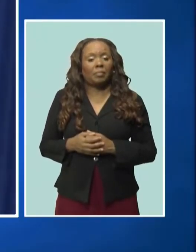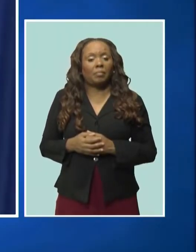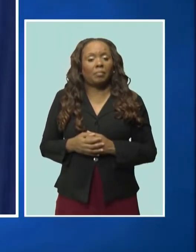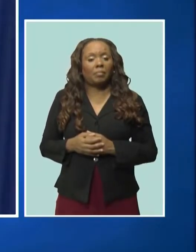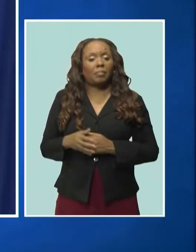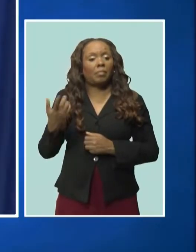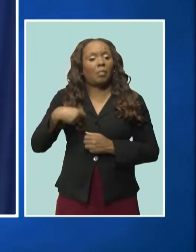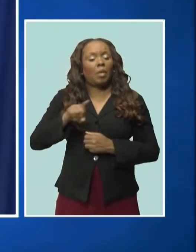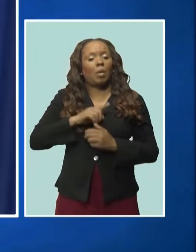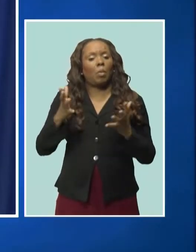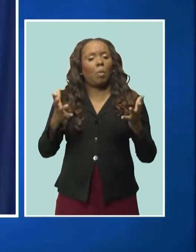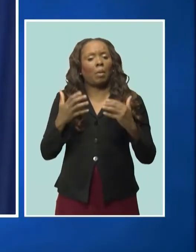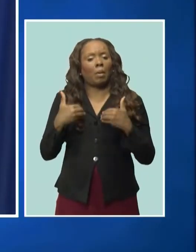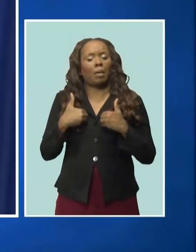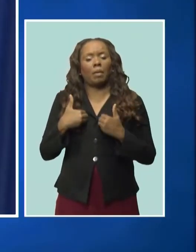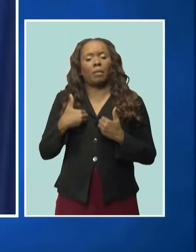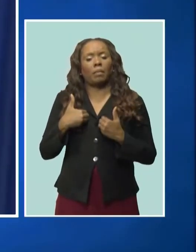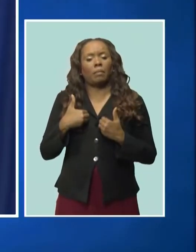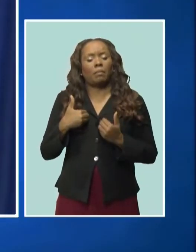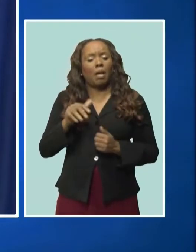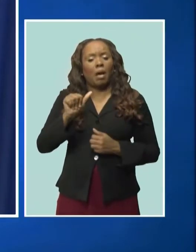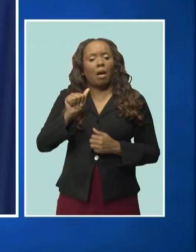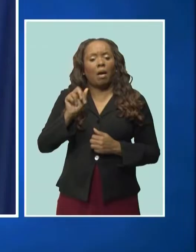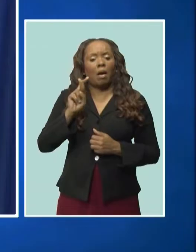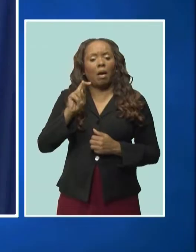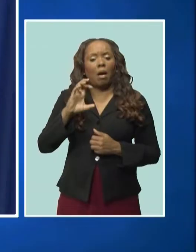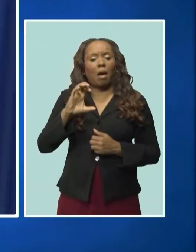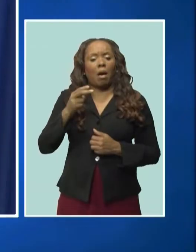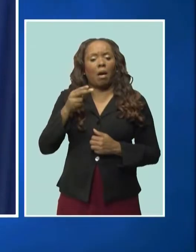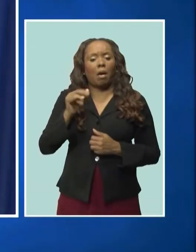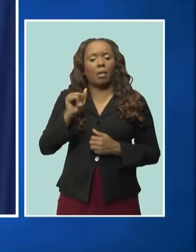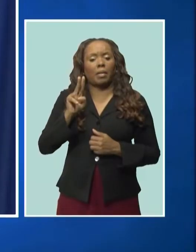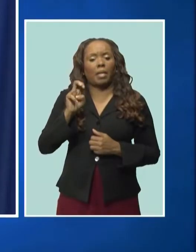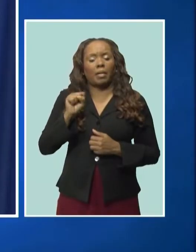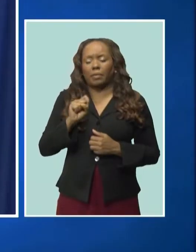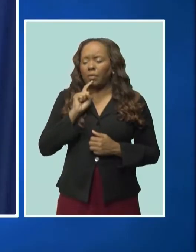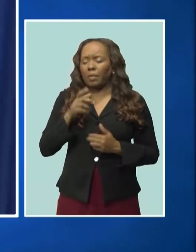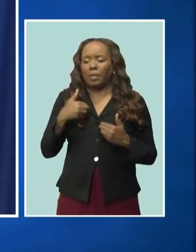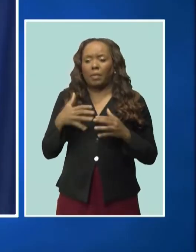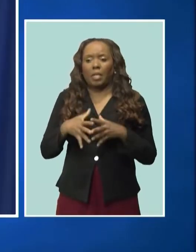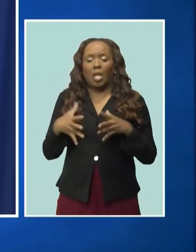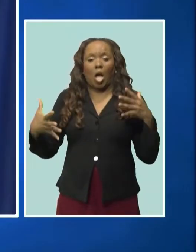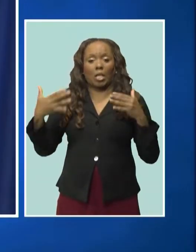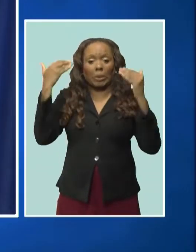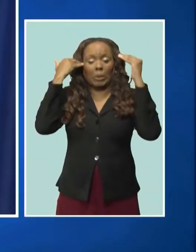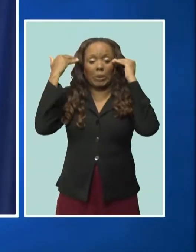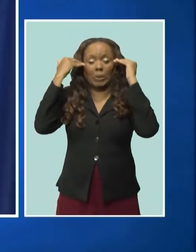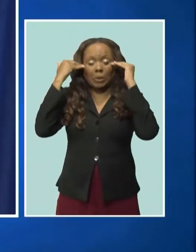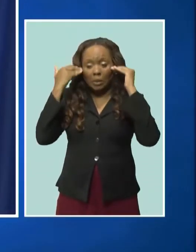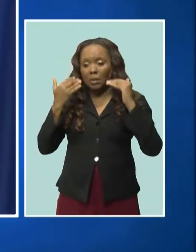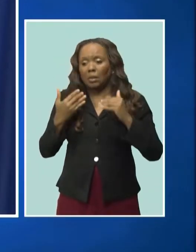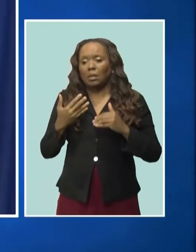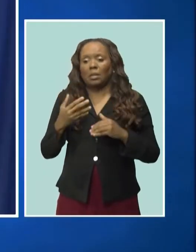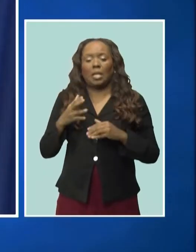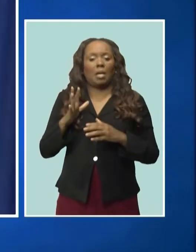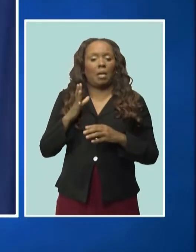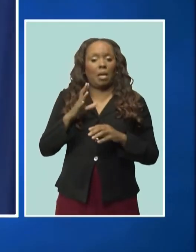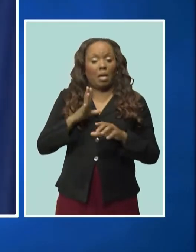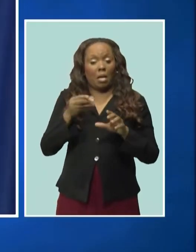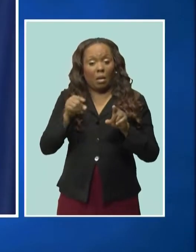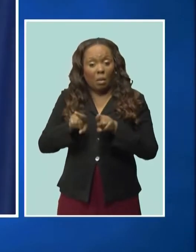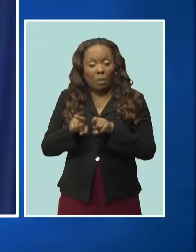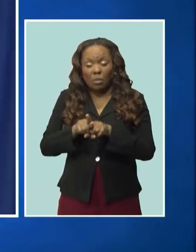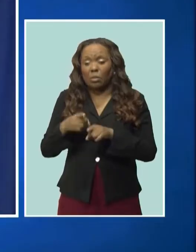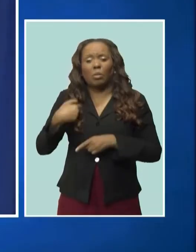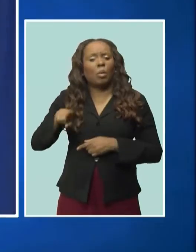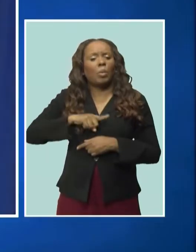will highlight not only the kinds of dominant configuration of historical memory and knowledge production, but also invite us to think